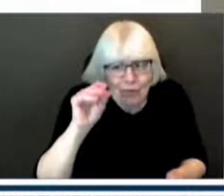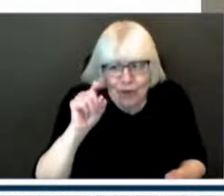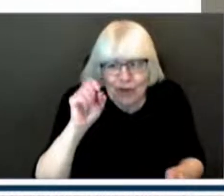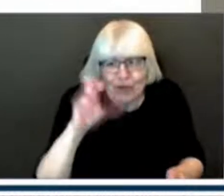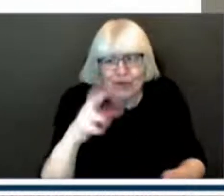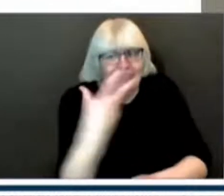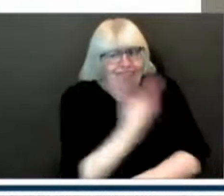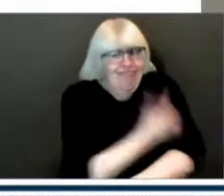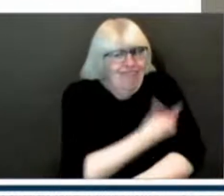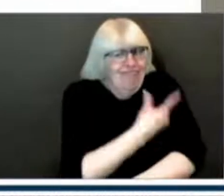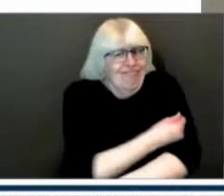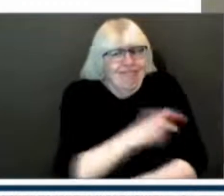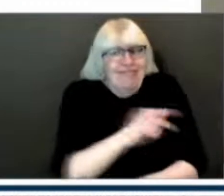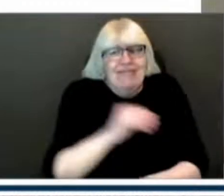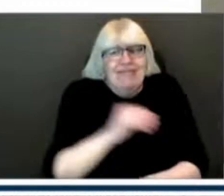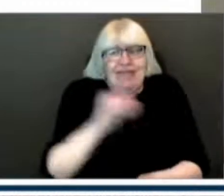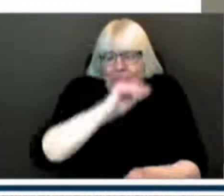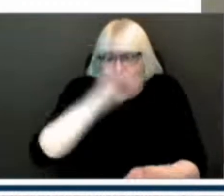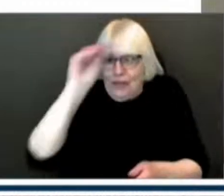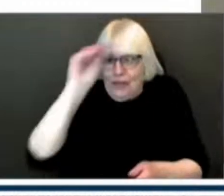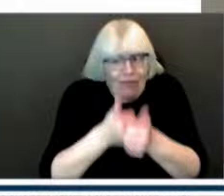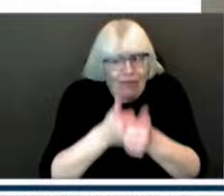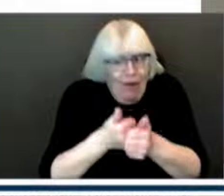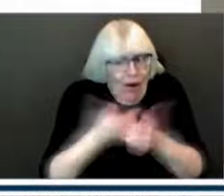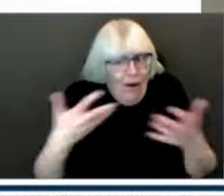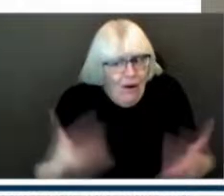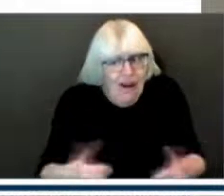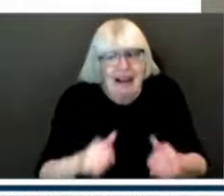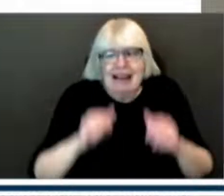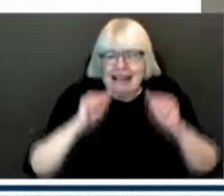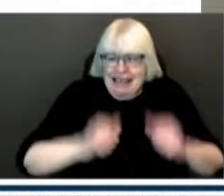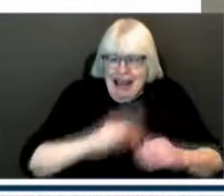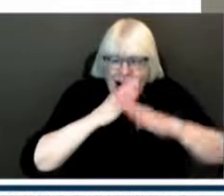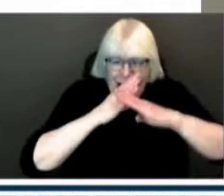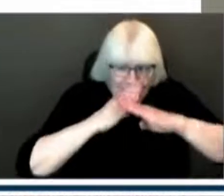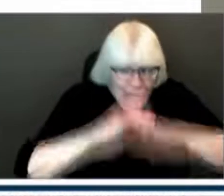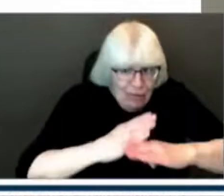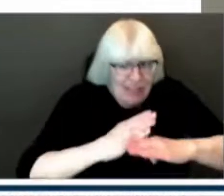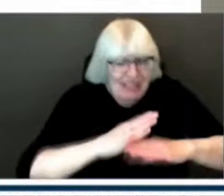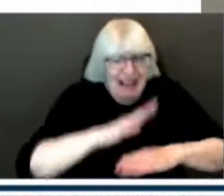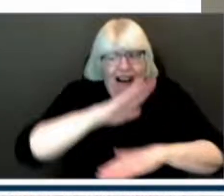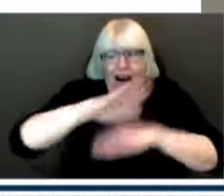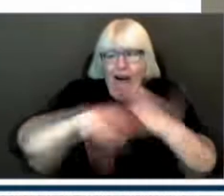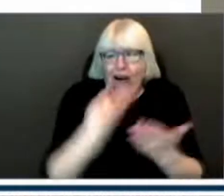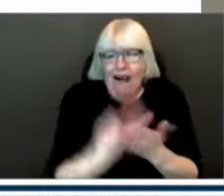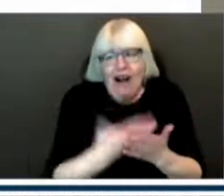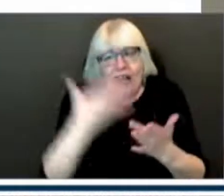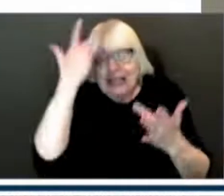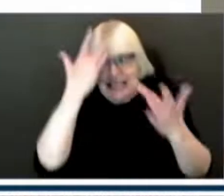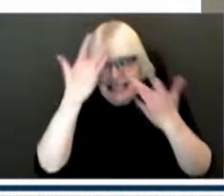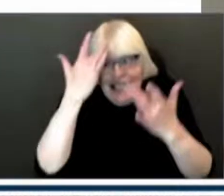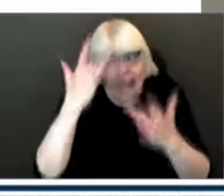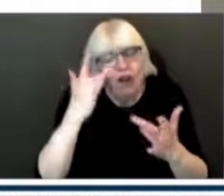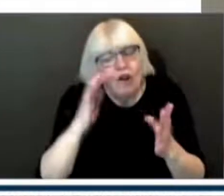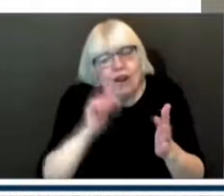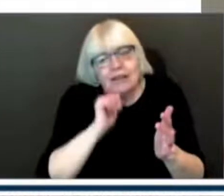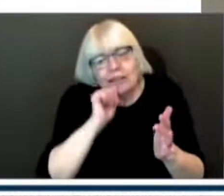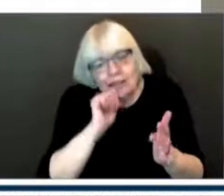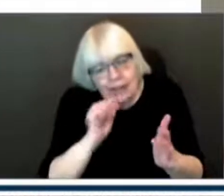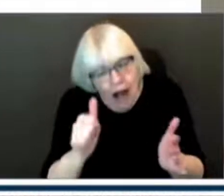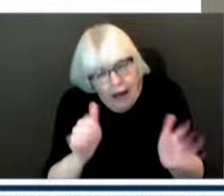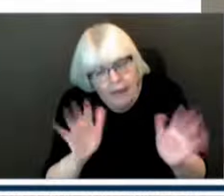protect all infections, there is no doubt that it offers substantive protection from serious illness, hospitalization, and